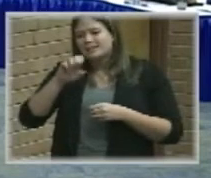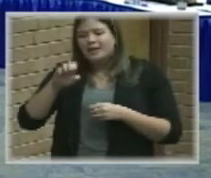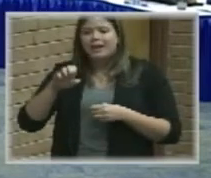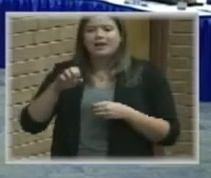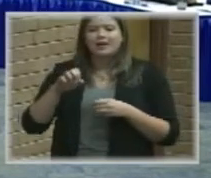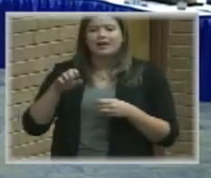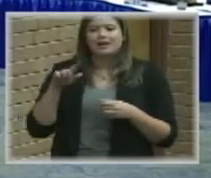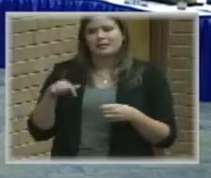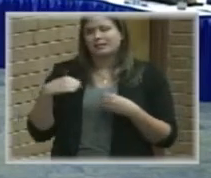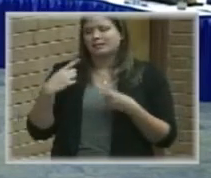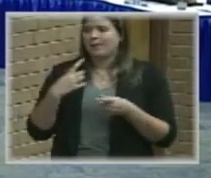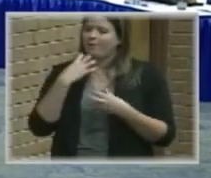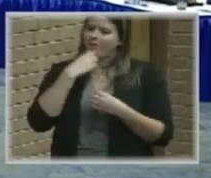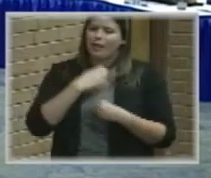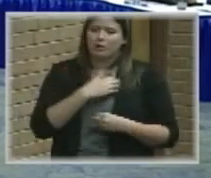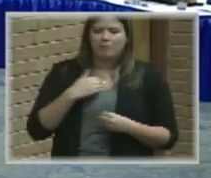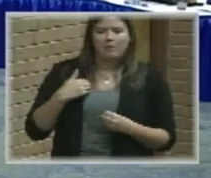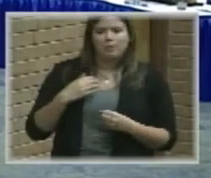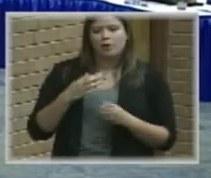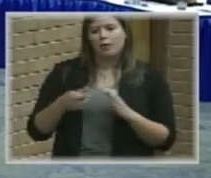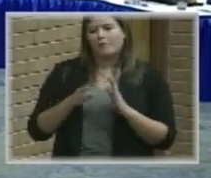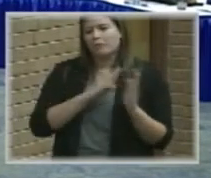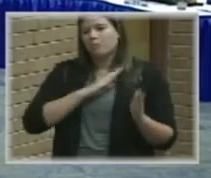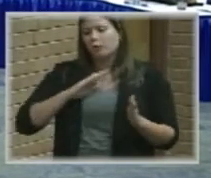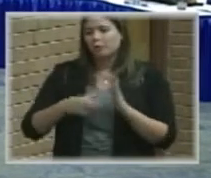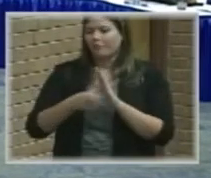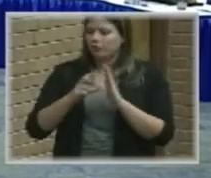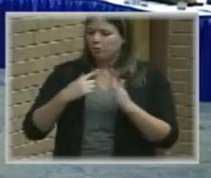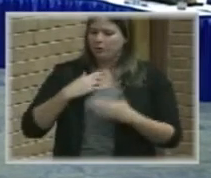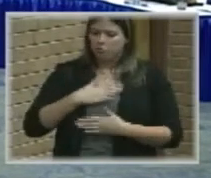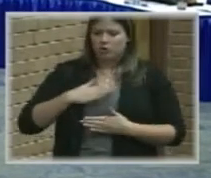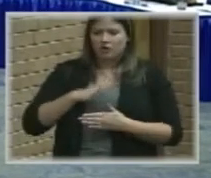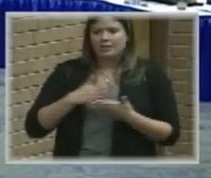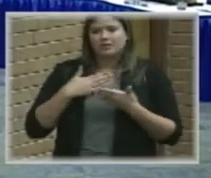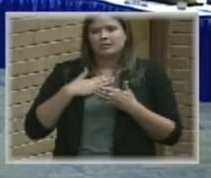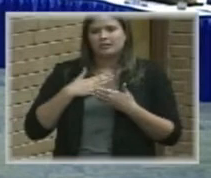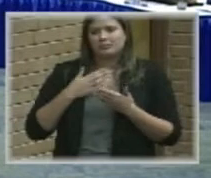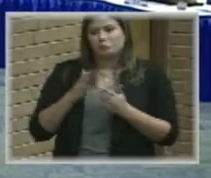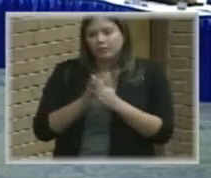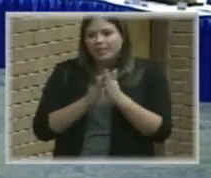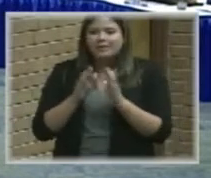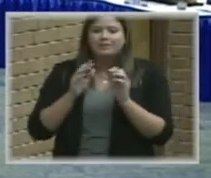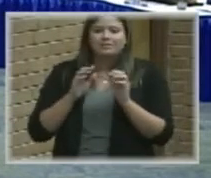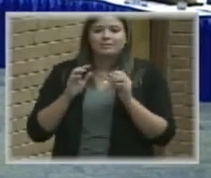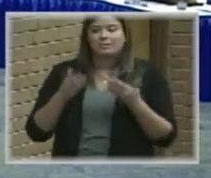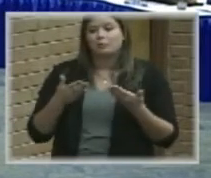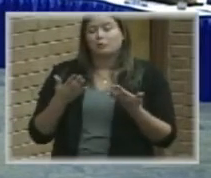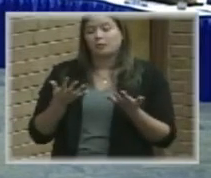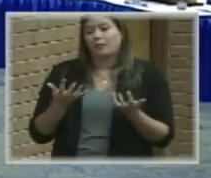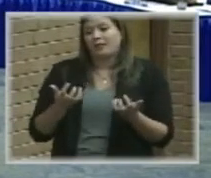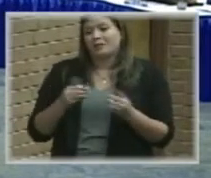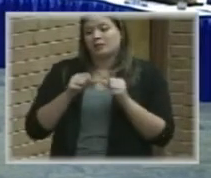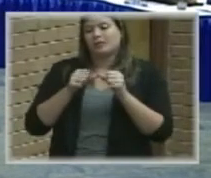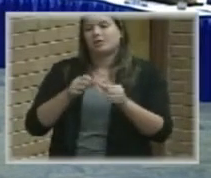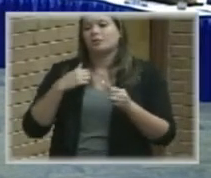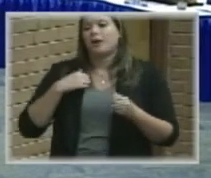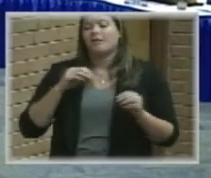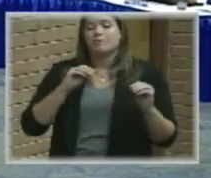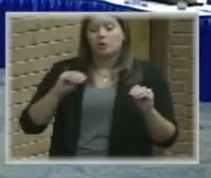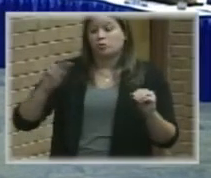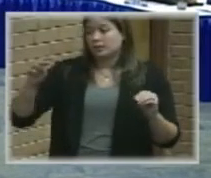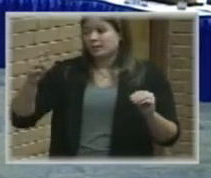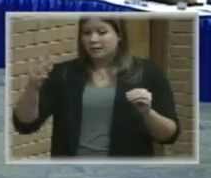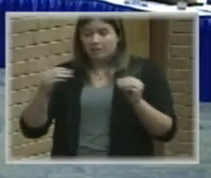Assessment Review, and appreciate his willingness to continue on. We have a motion and a second on that. Further